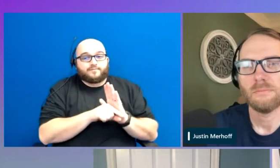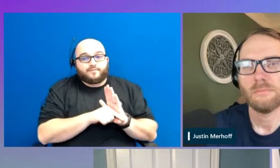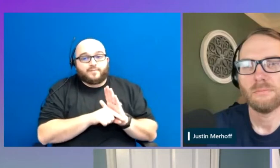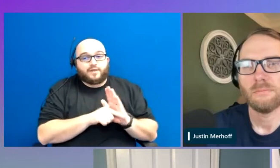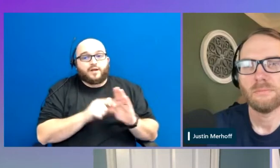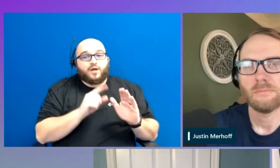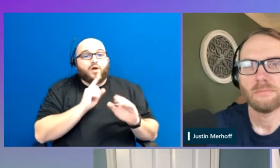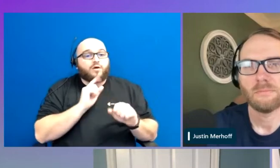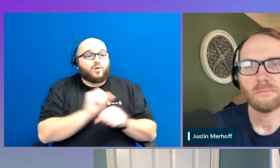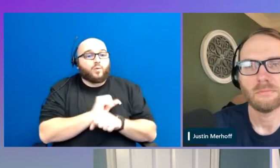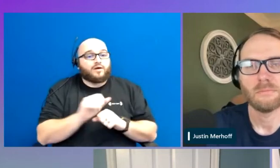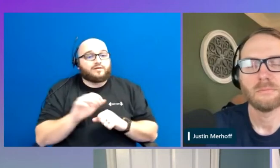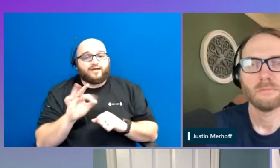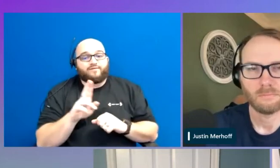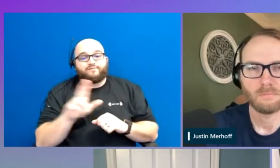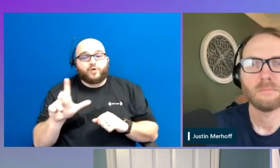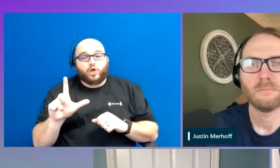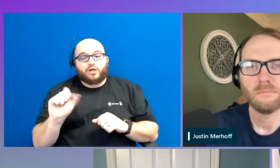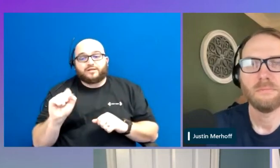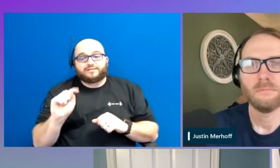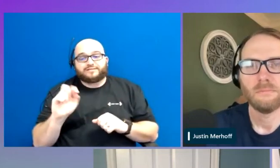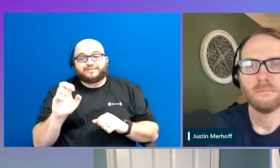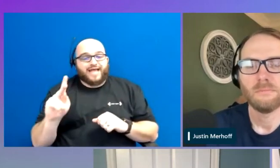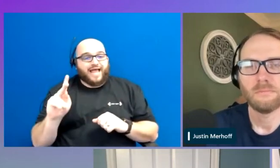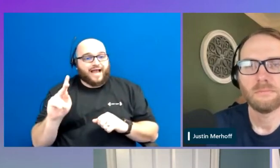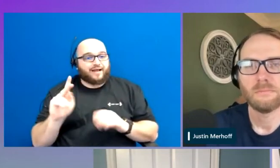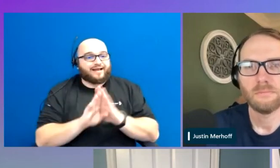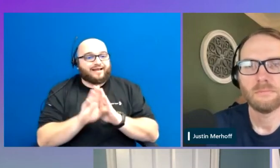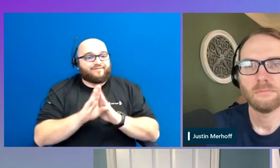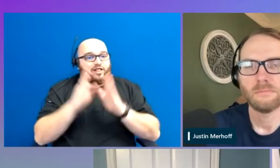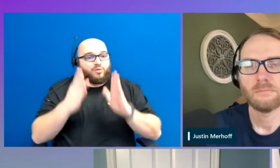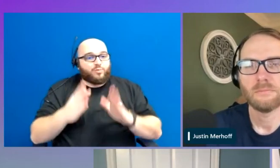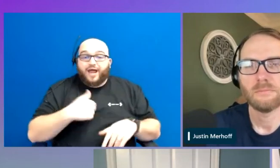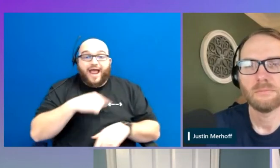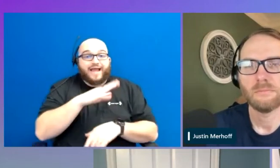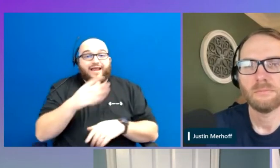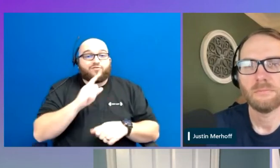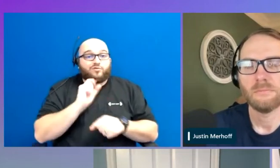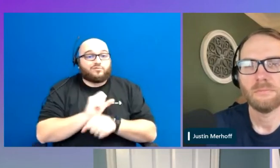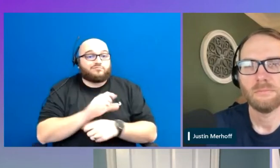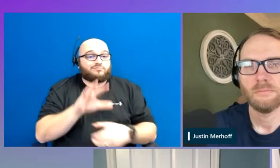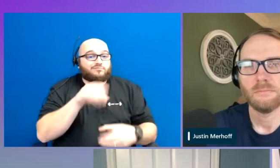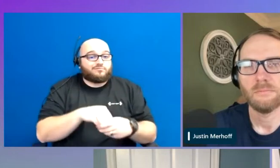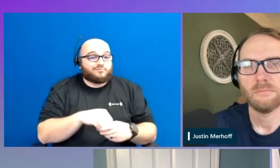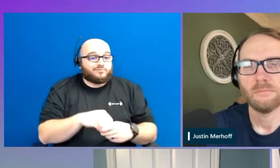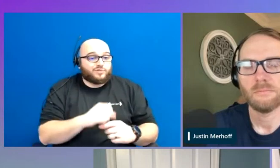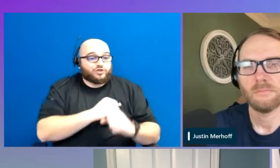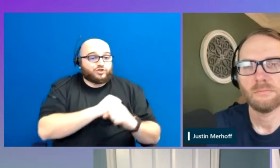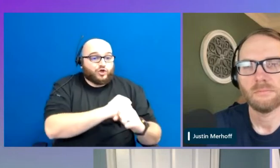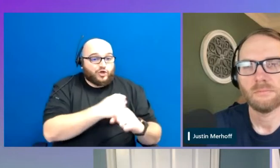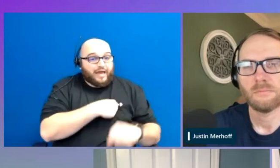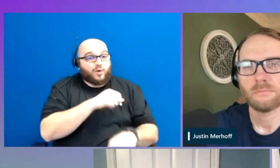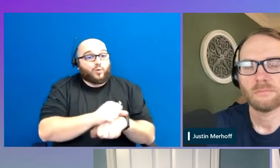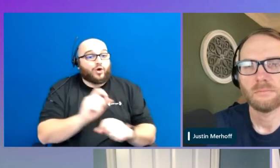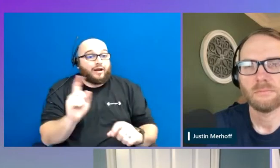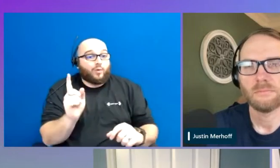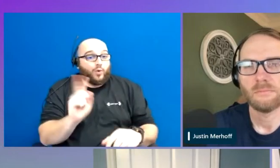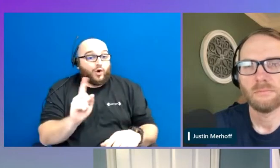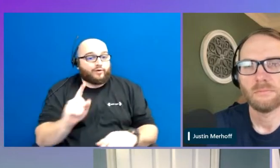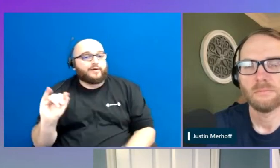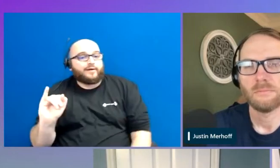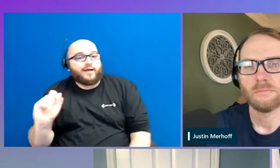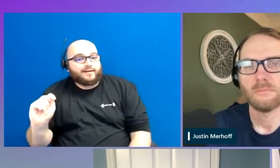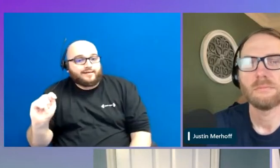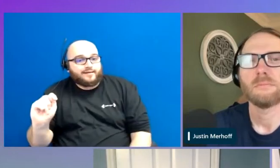stack developer. I never worked in the security space, worked in IT. So I'm coming at it from